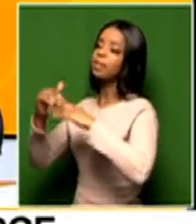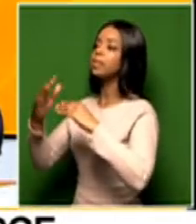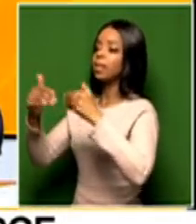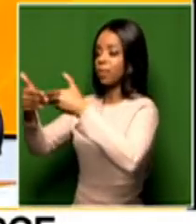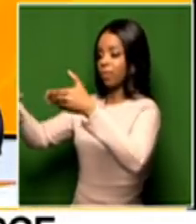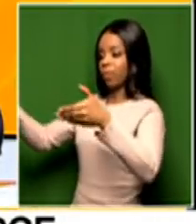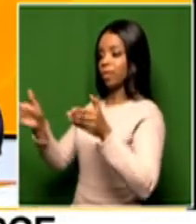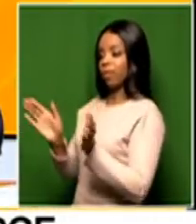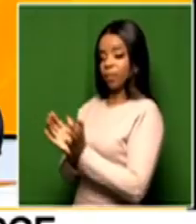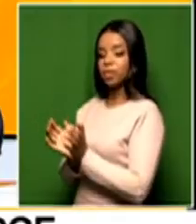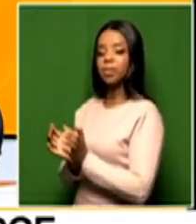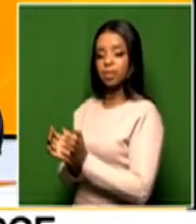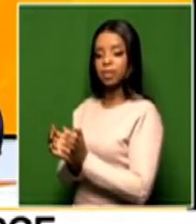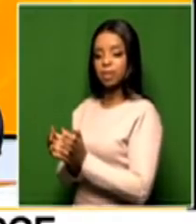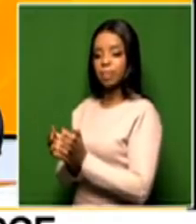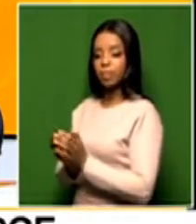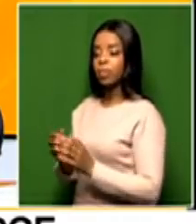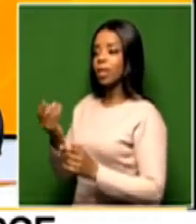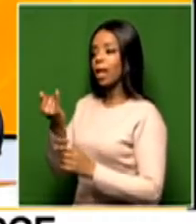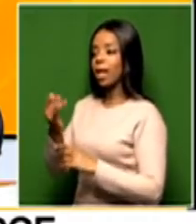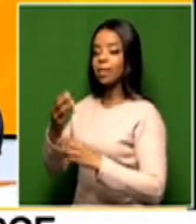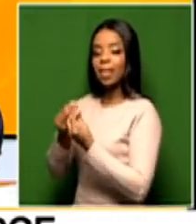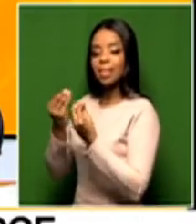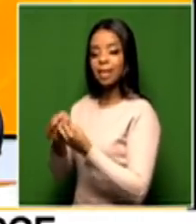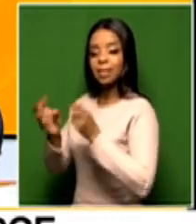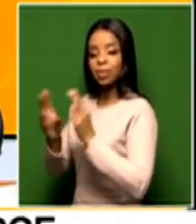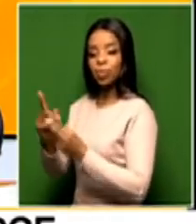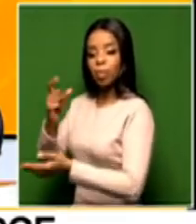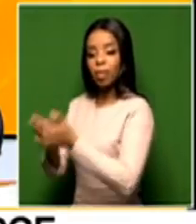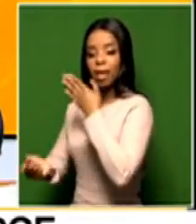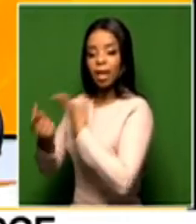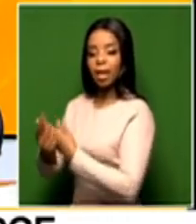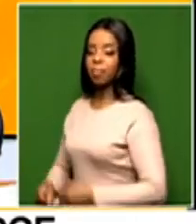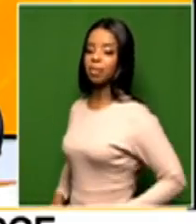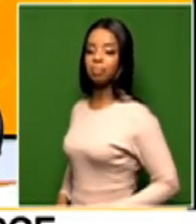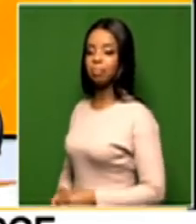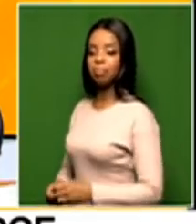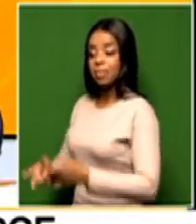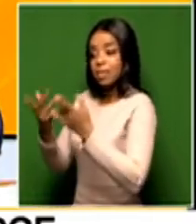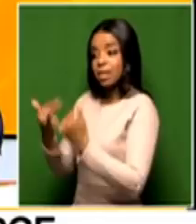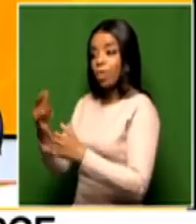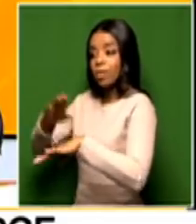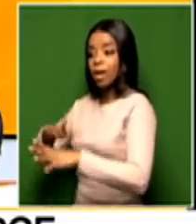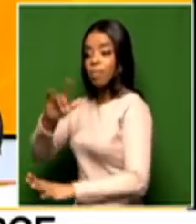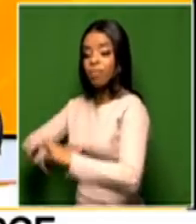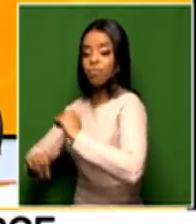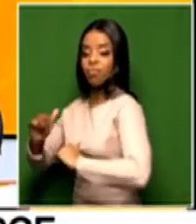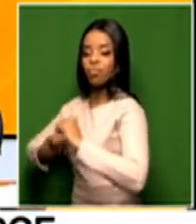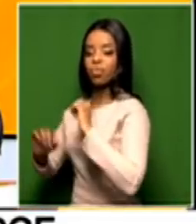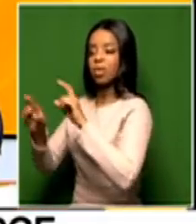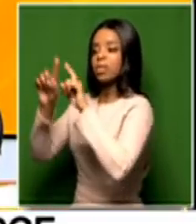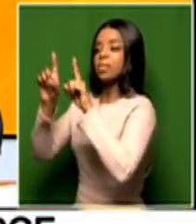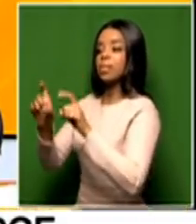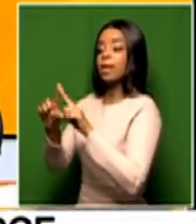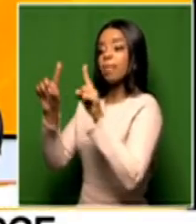the basic irregularities that have been found with this. It's now time for action. But before we get to what you